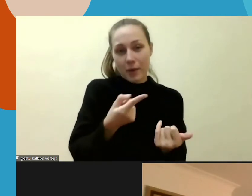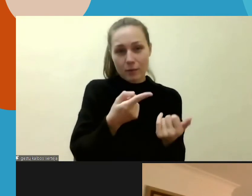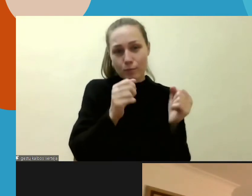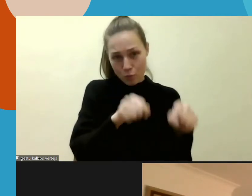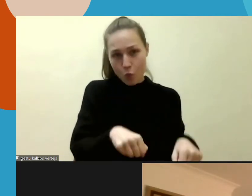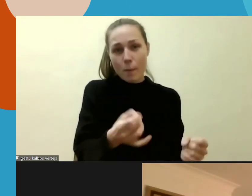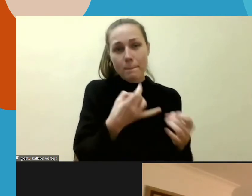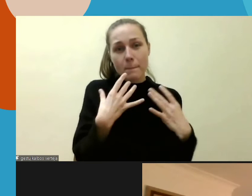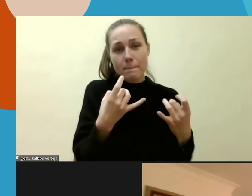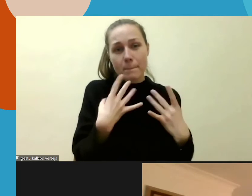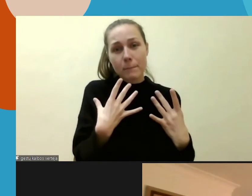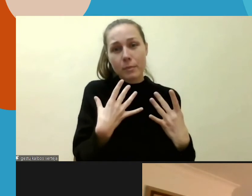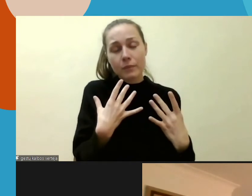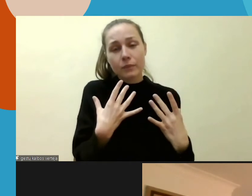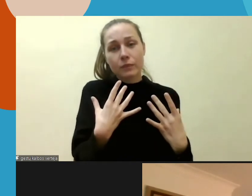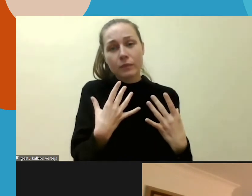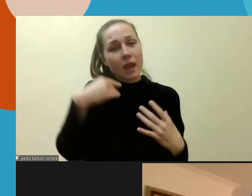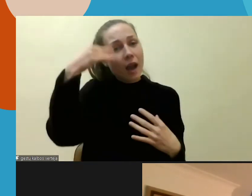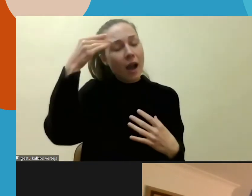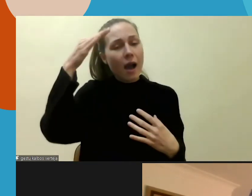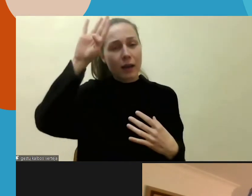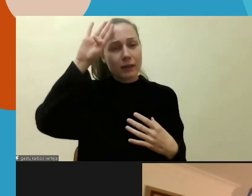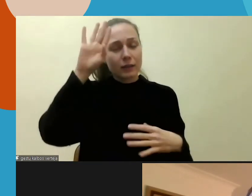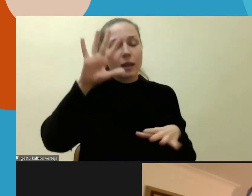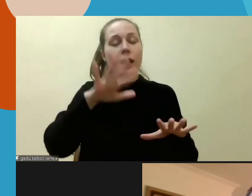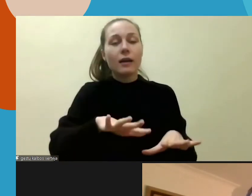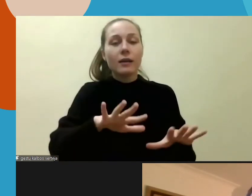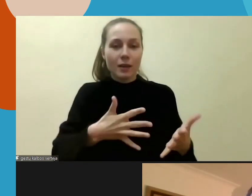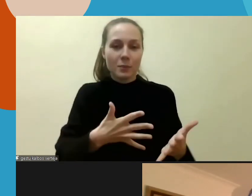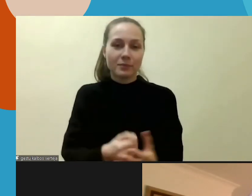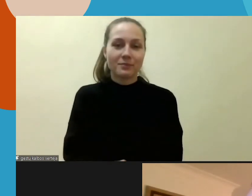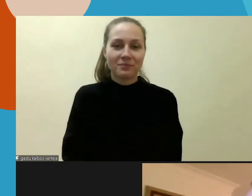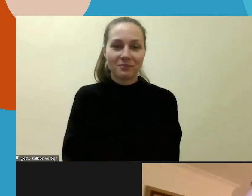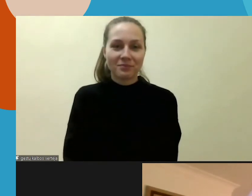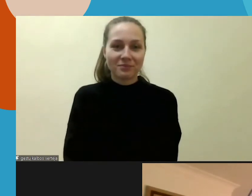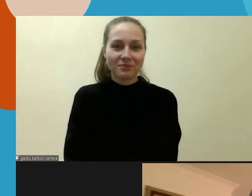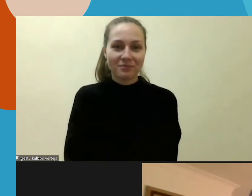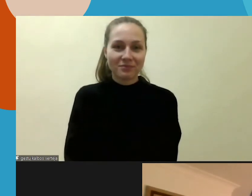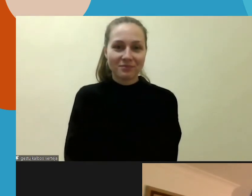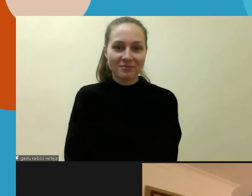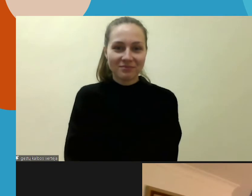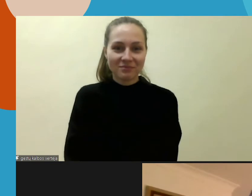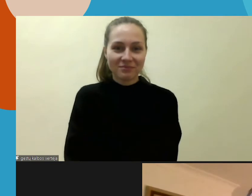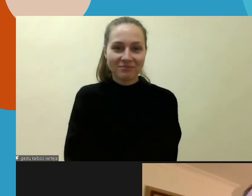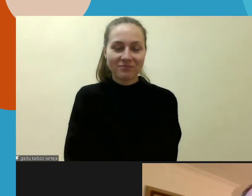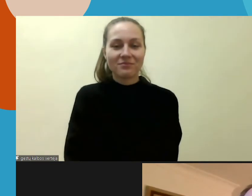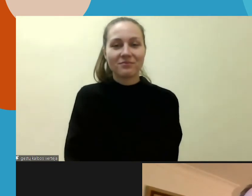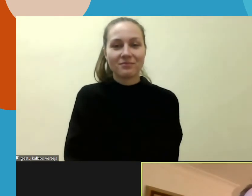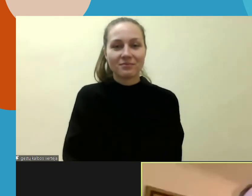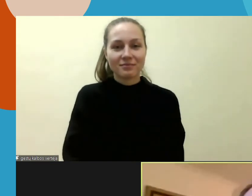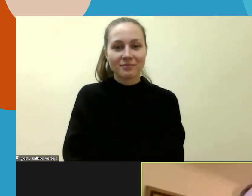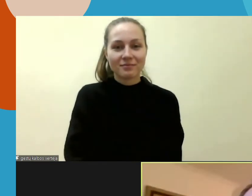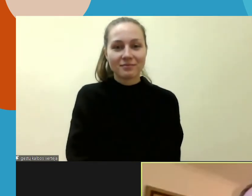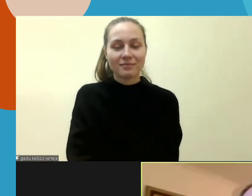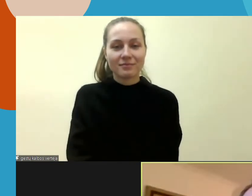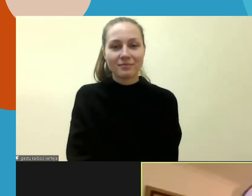you please, Mr. O'Curry, speak about the situation in Ireland? Yes,